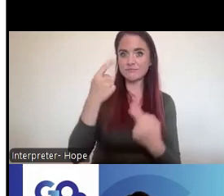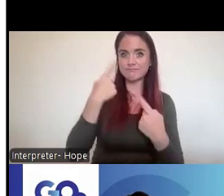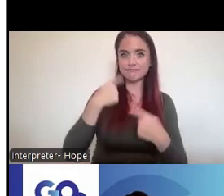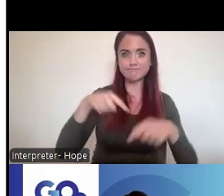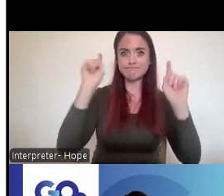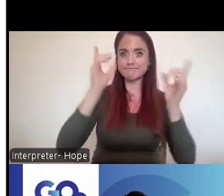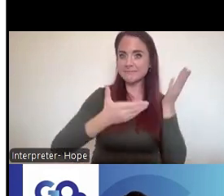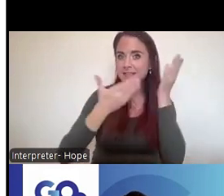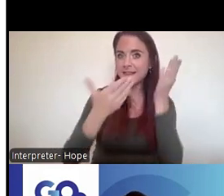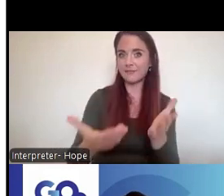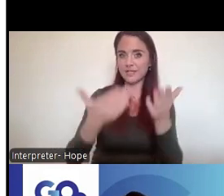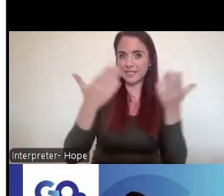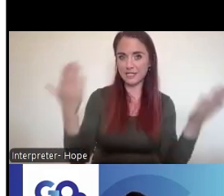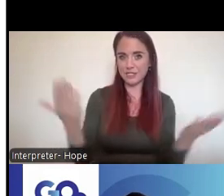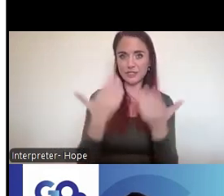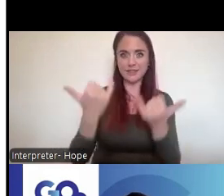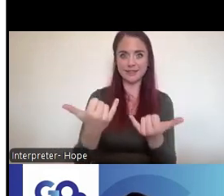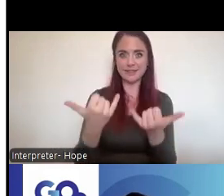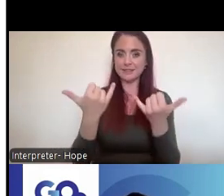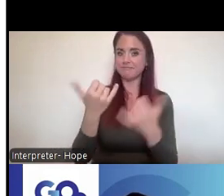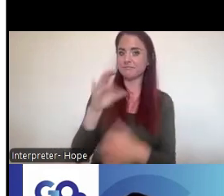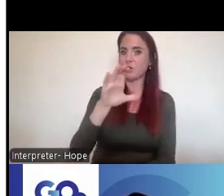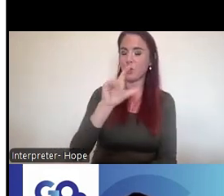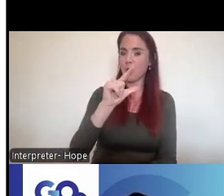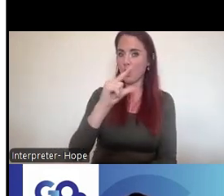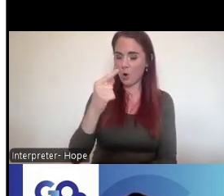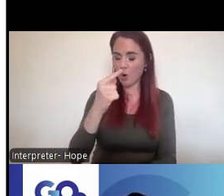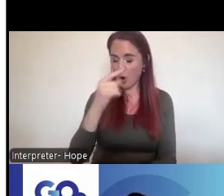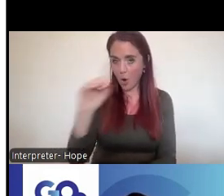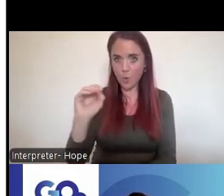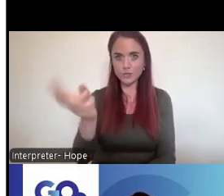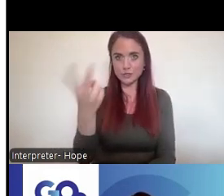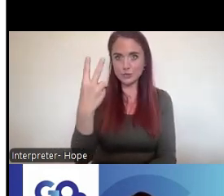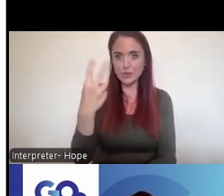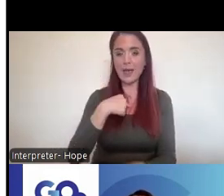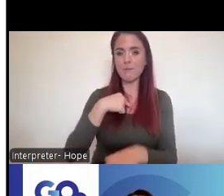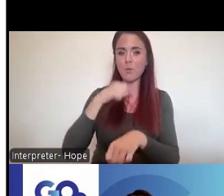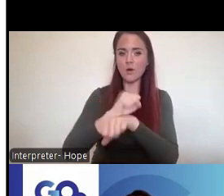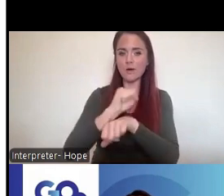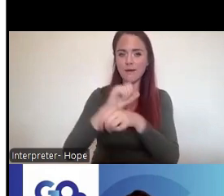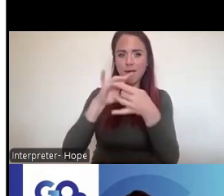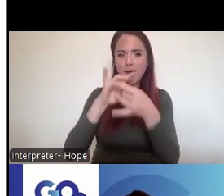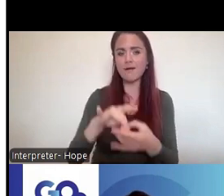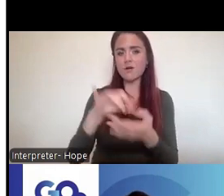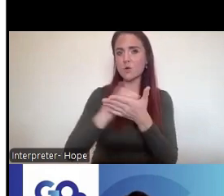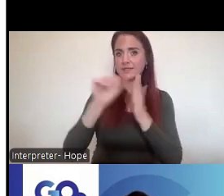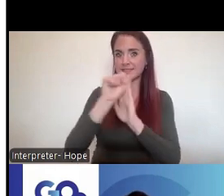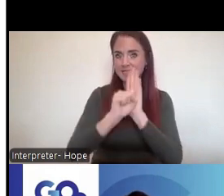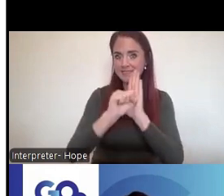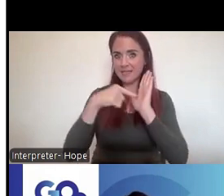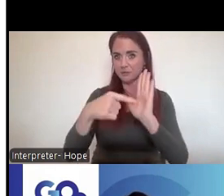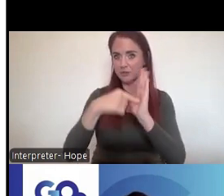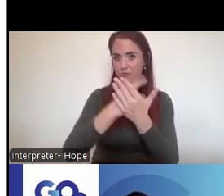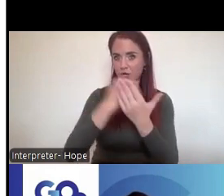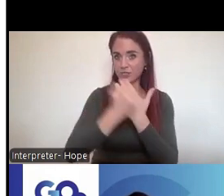GoTo. And what I am working on is a New York State demonstration project. And so the main aim of that project is to